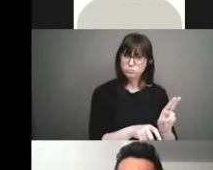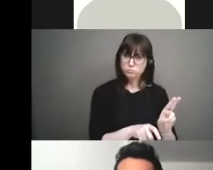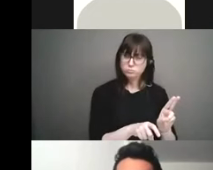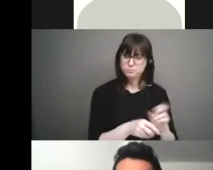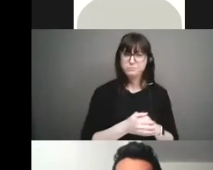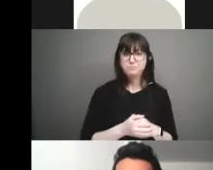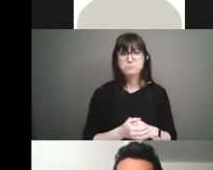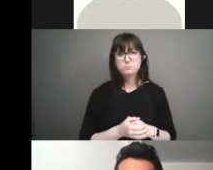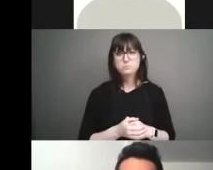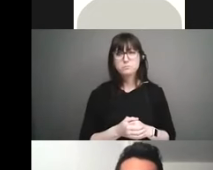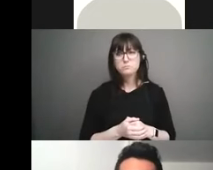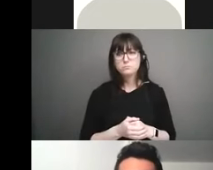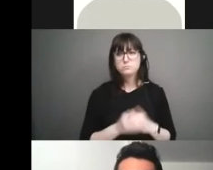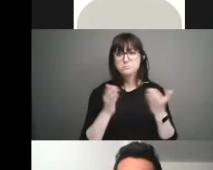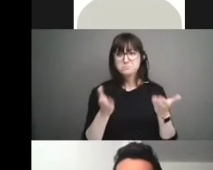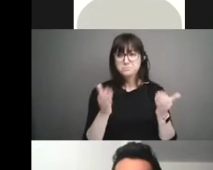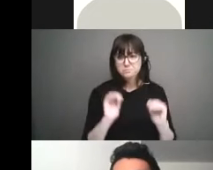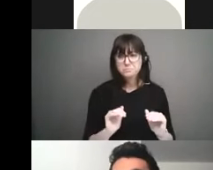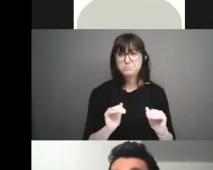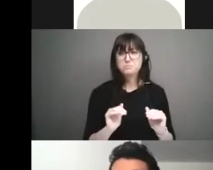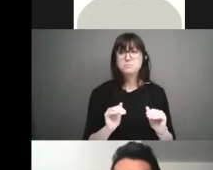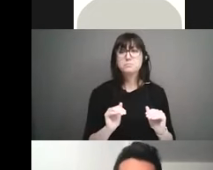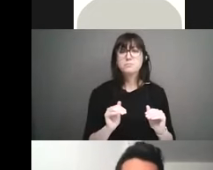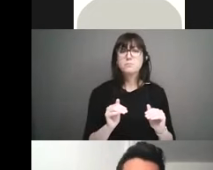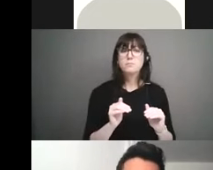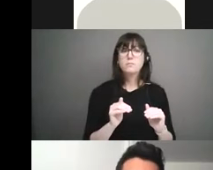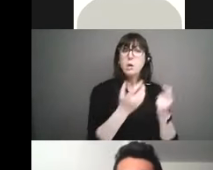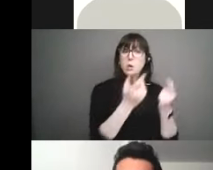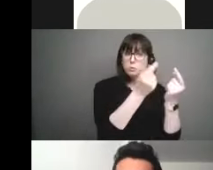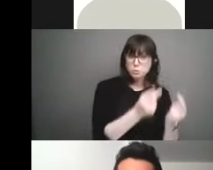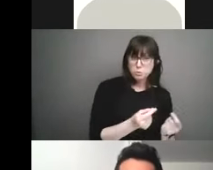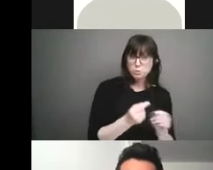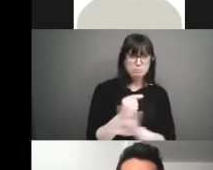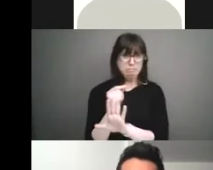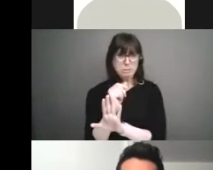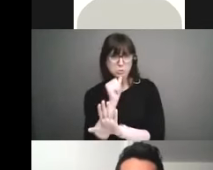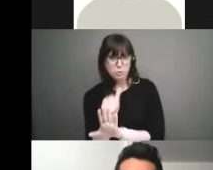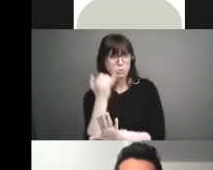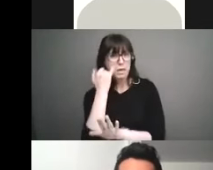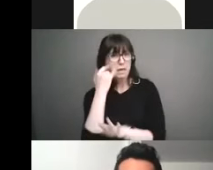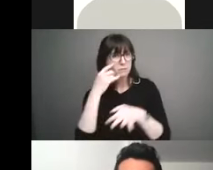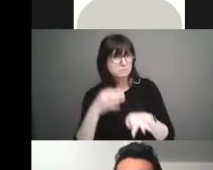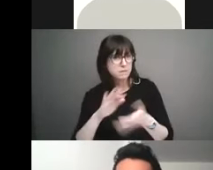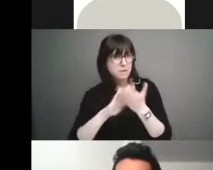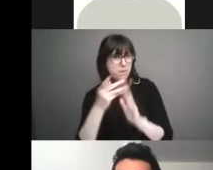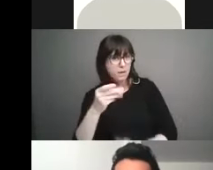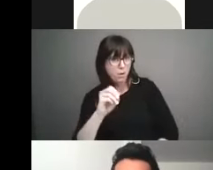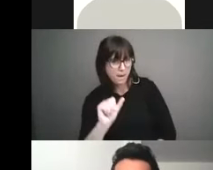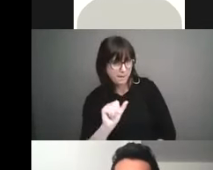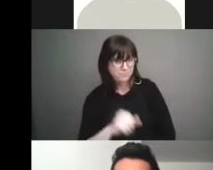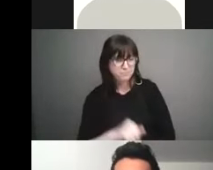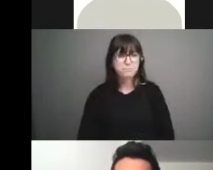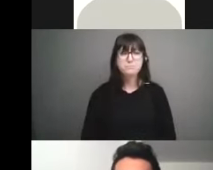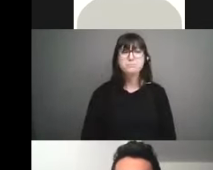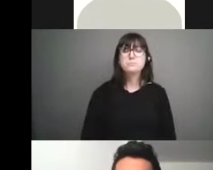now I'm going to go through some do's and don'ts for an attorney. The first one listed